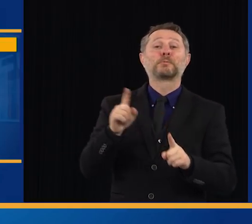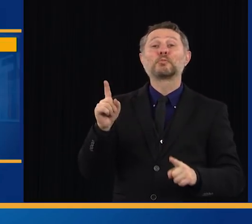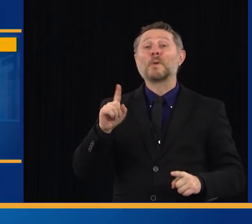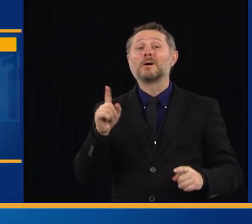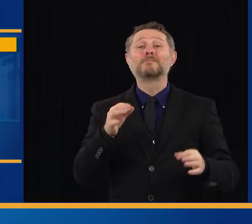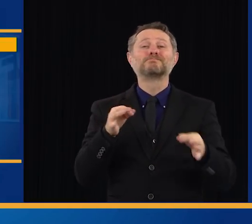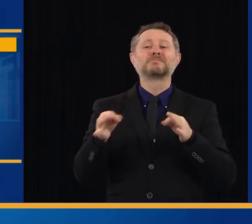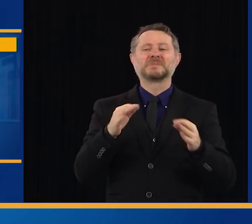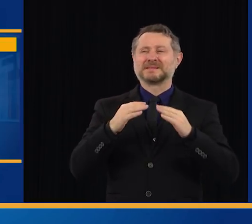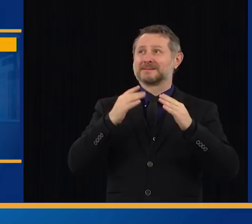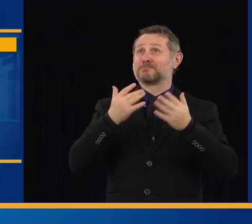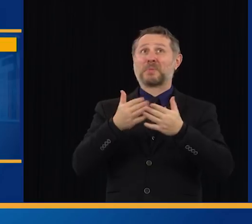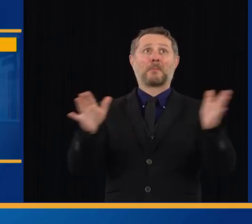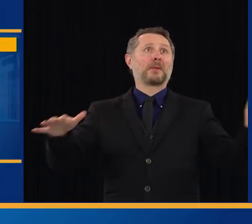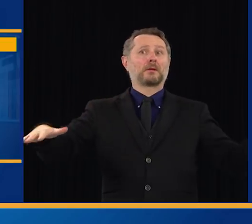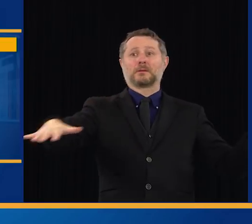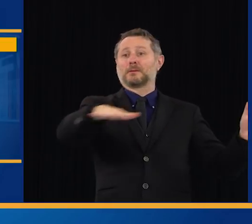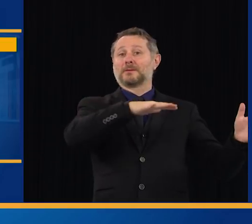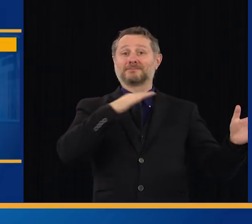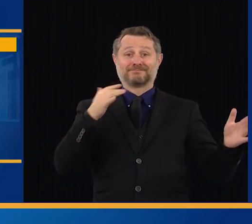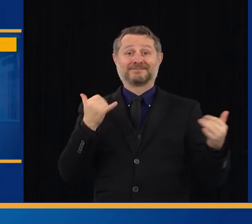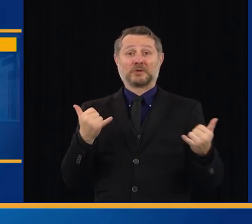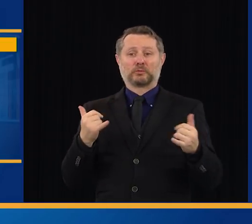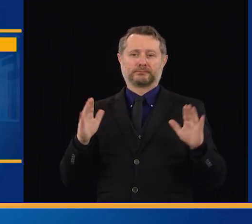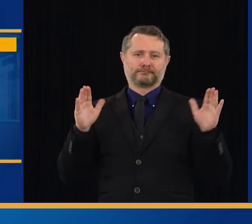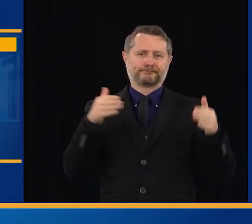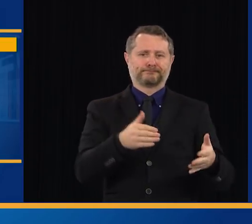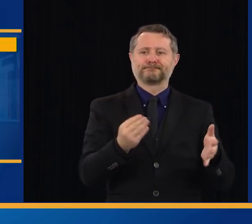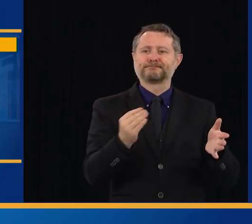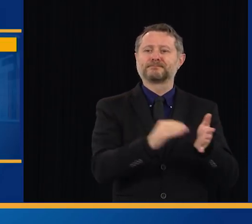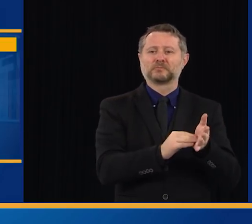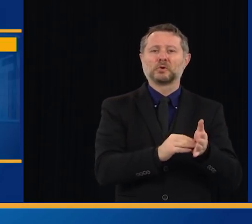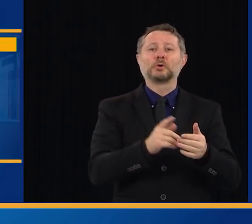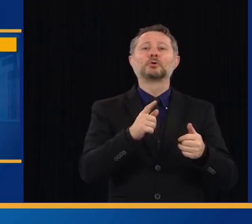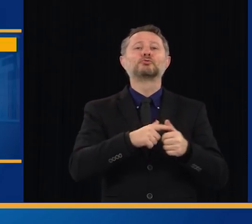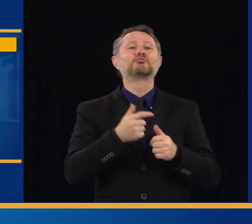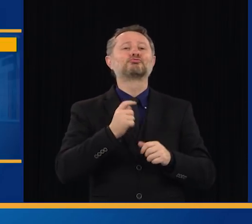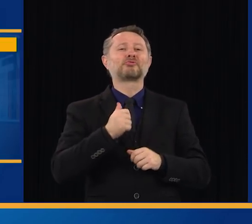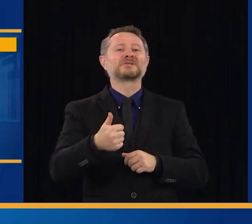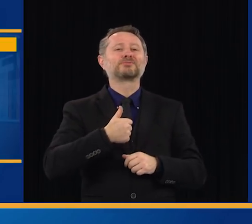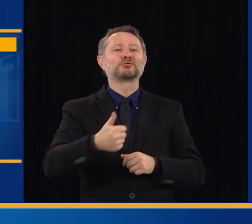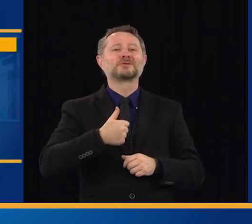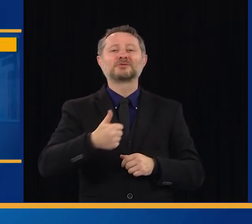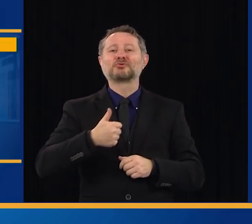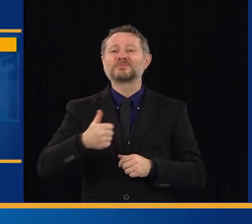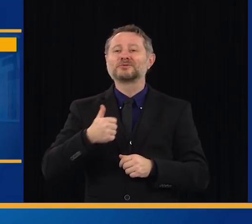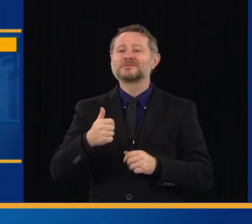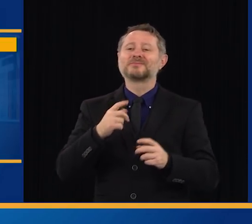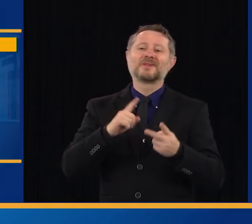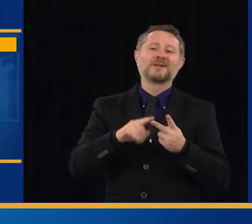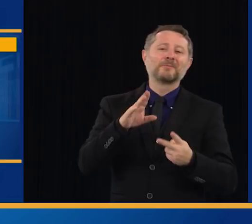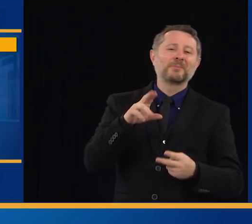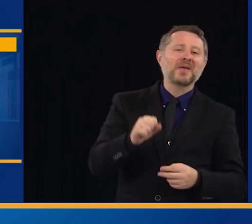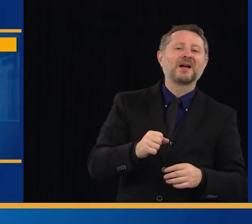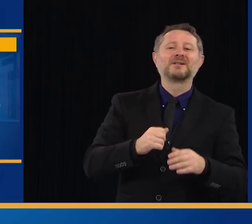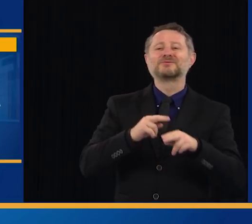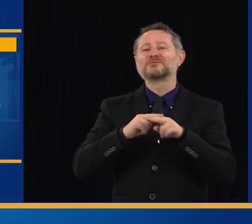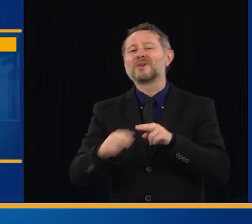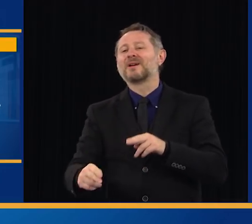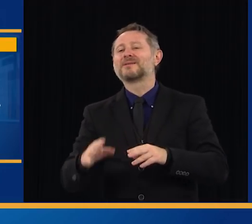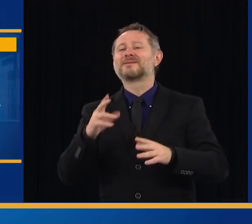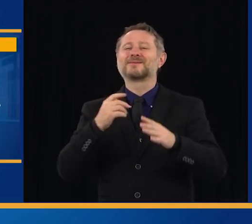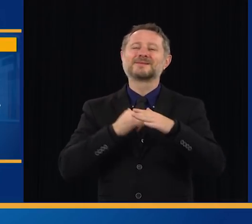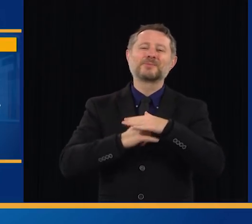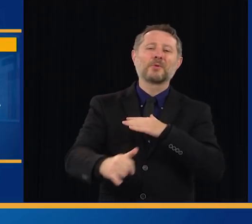today, I'm going to include public transportation systems, private transportation carriers,